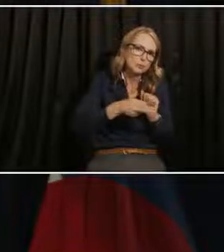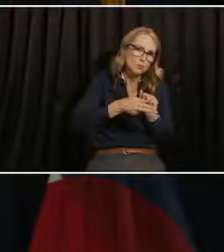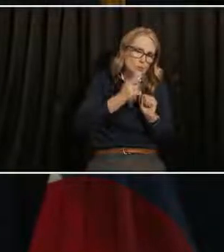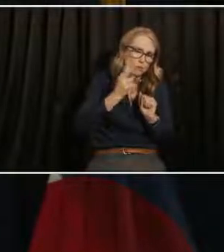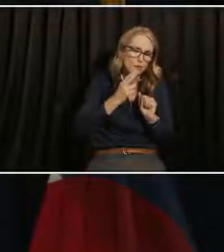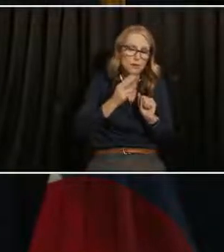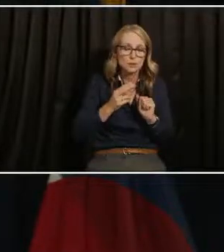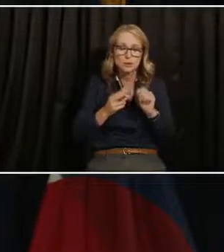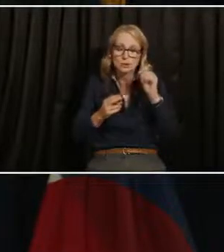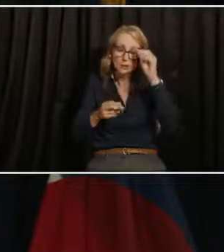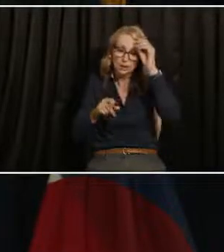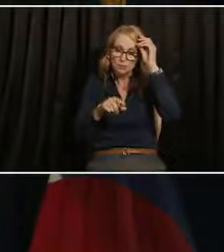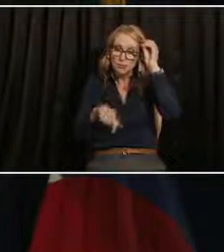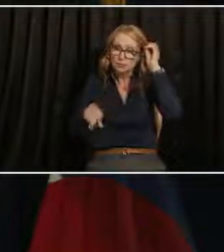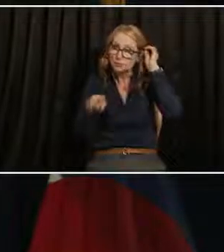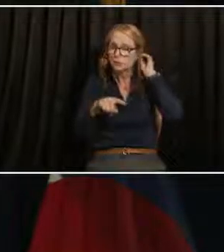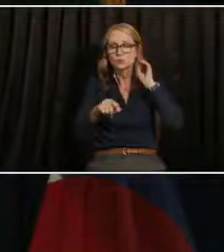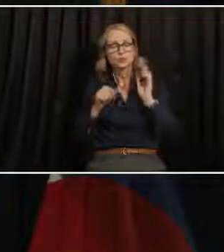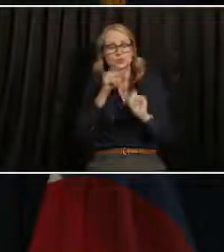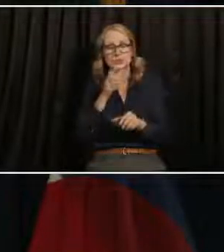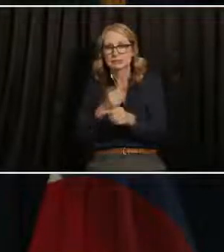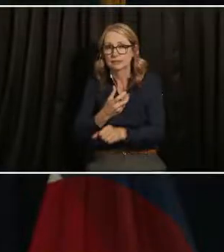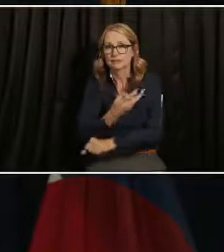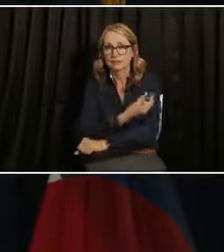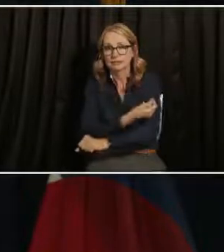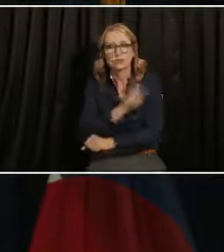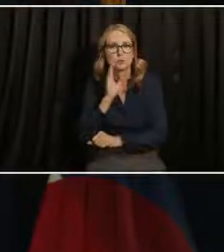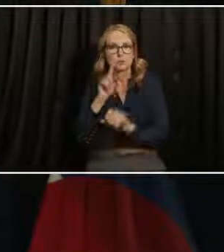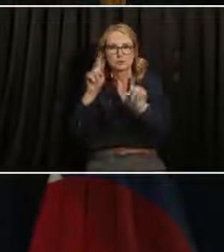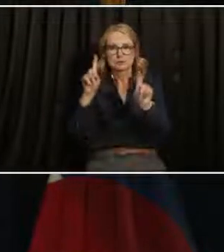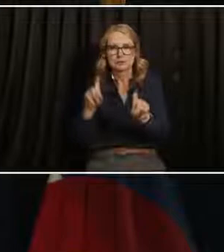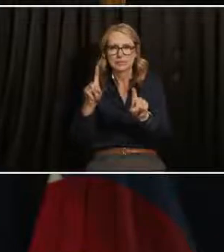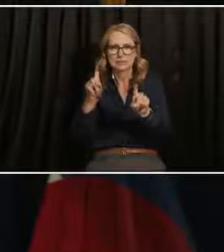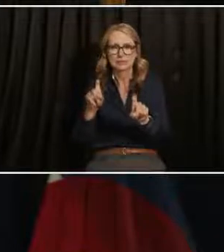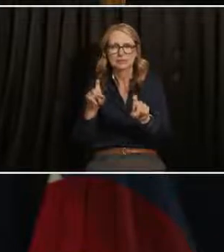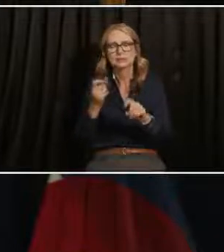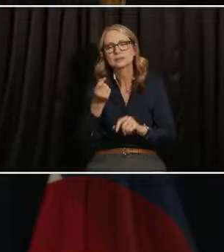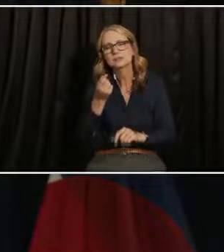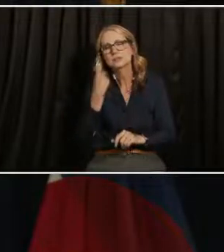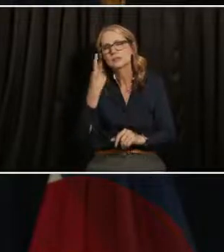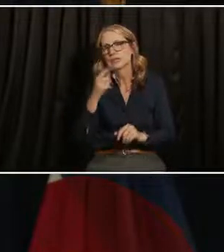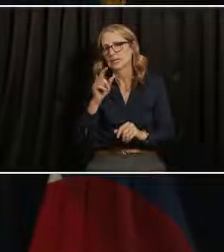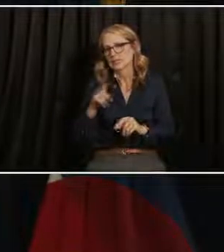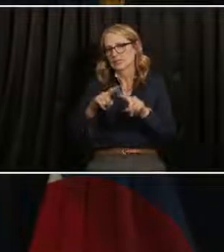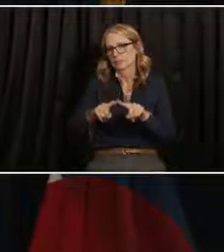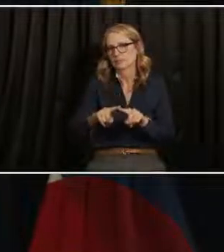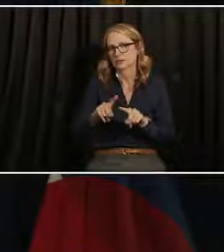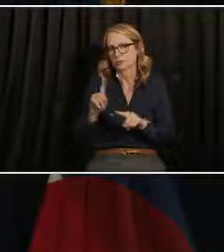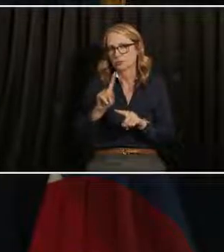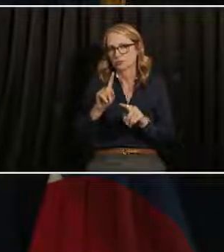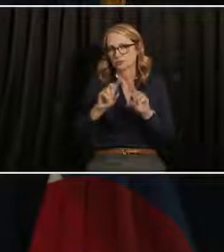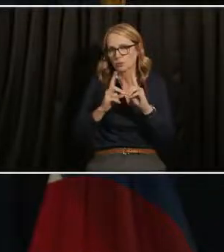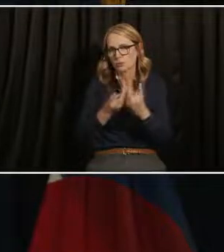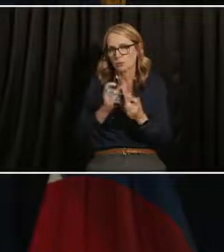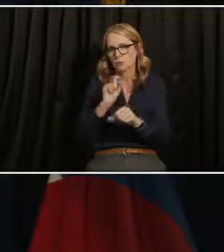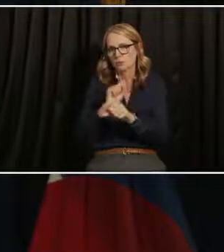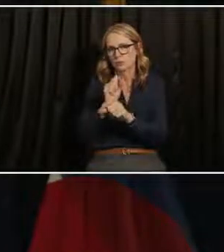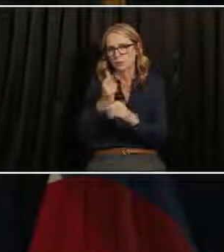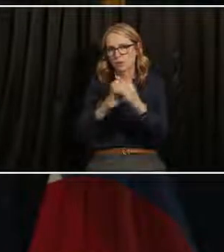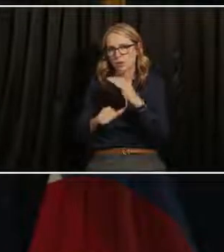rest will be testing, and that is being handled by each department in terms of how and where they do that of the state. So